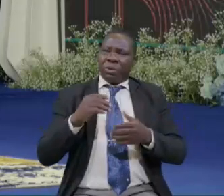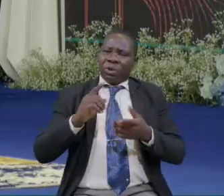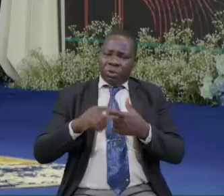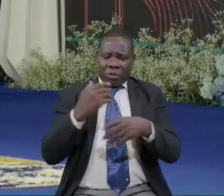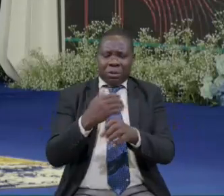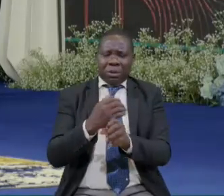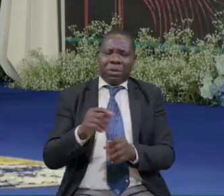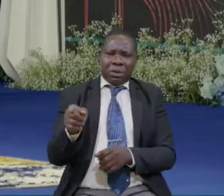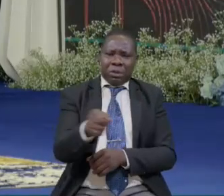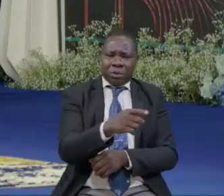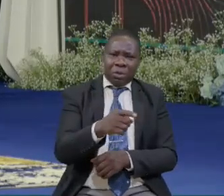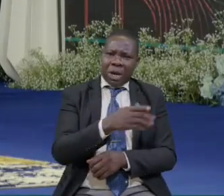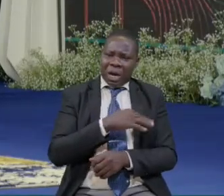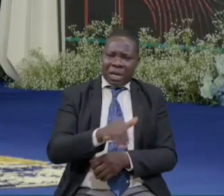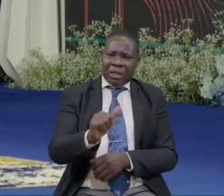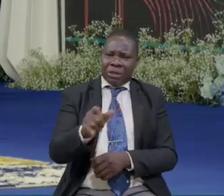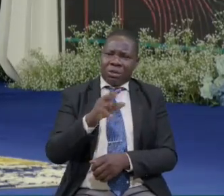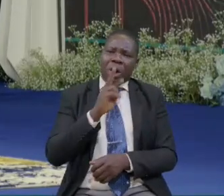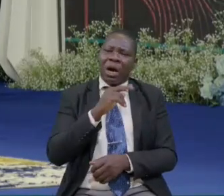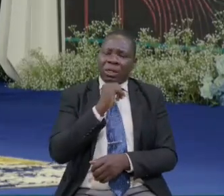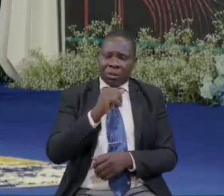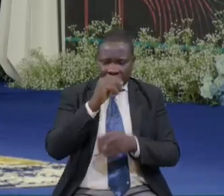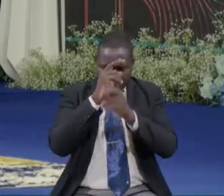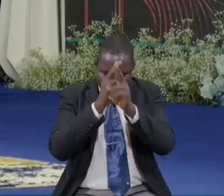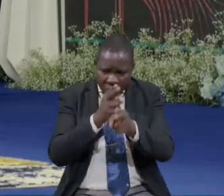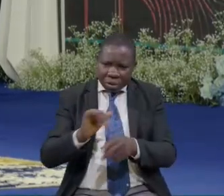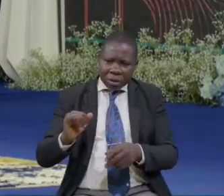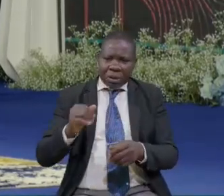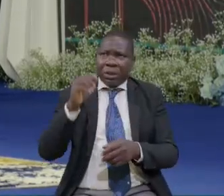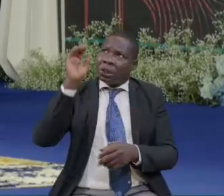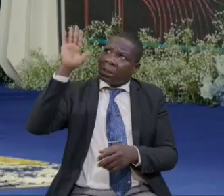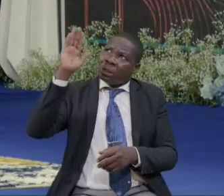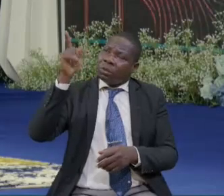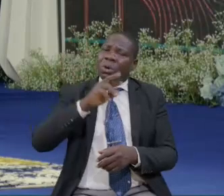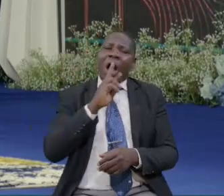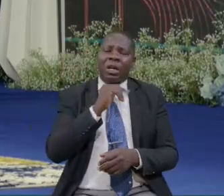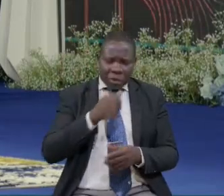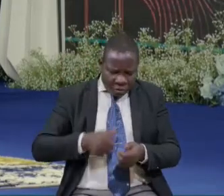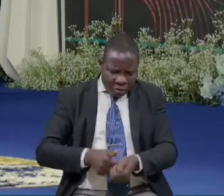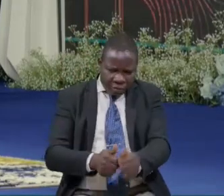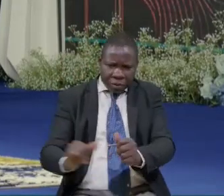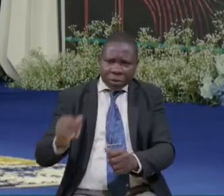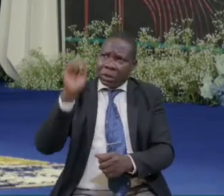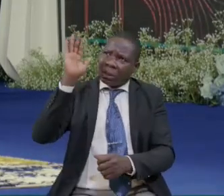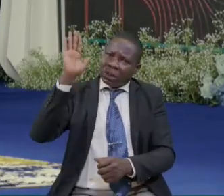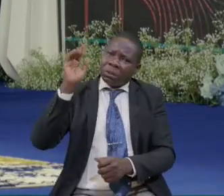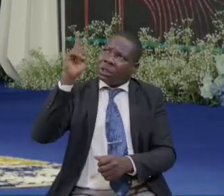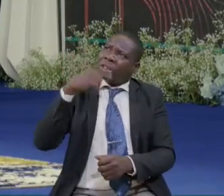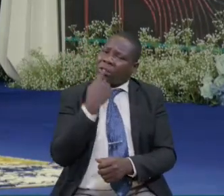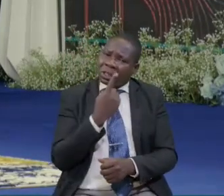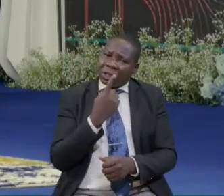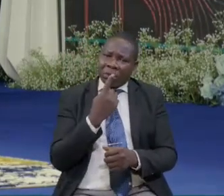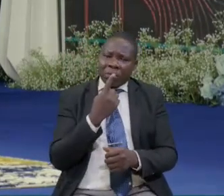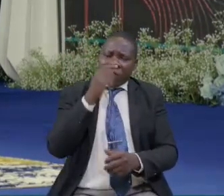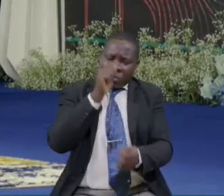yet you are not honoring him, and yet you are not following him, he says, get rid of all